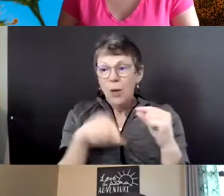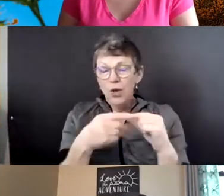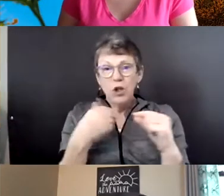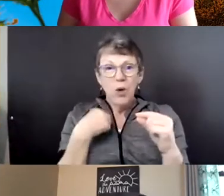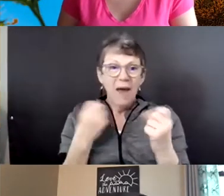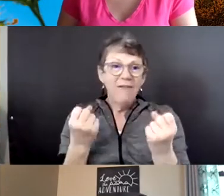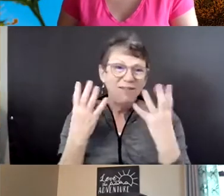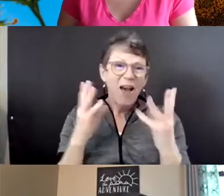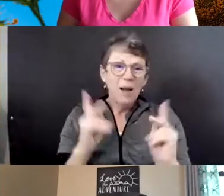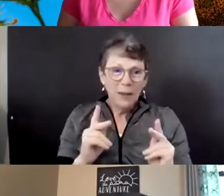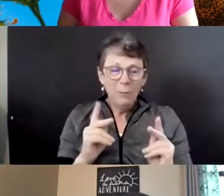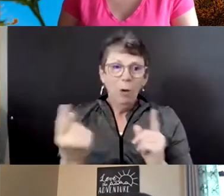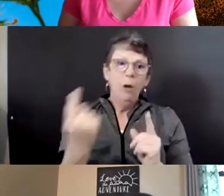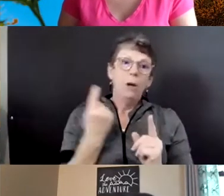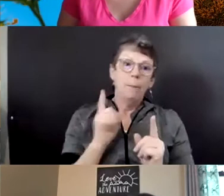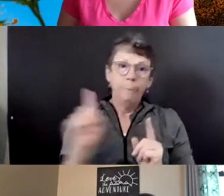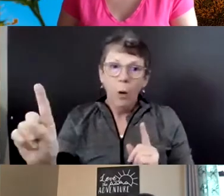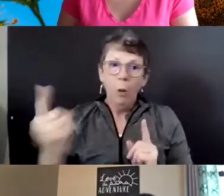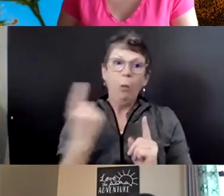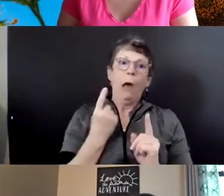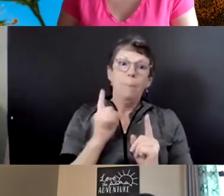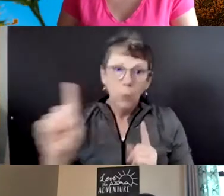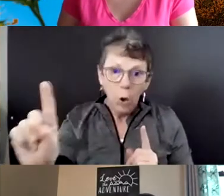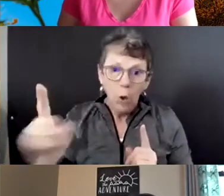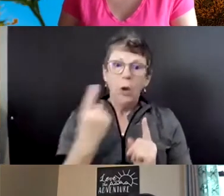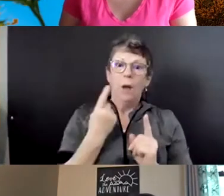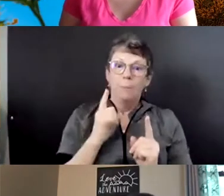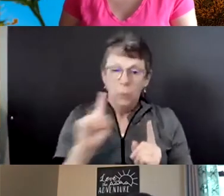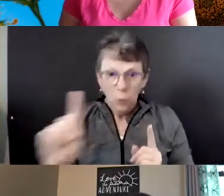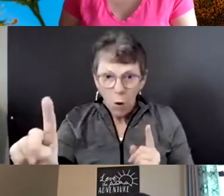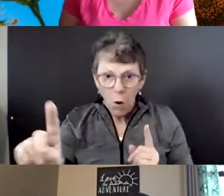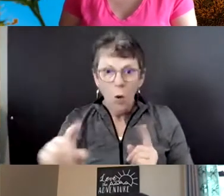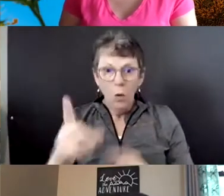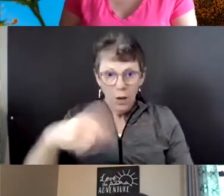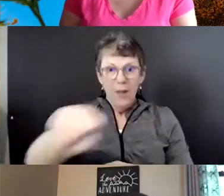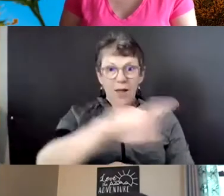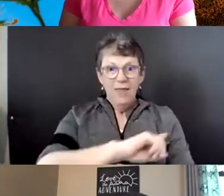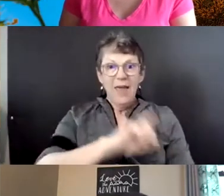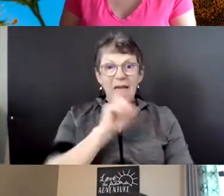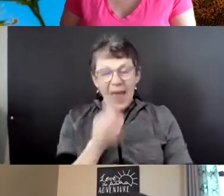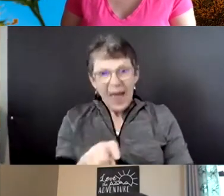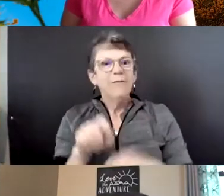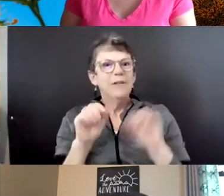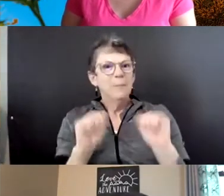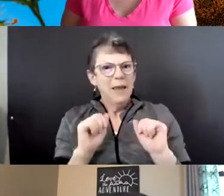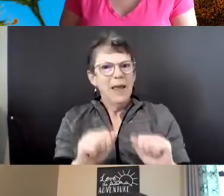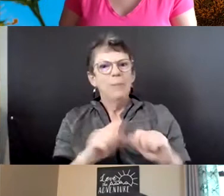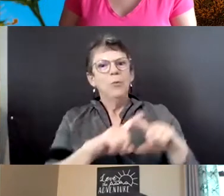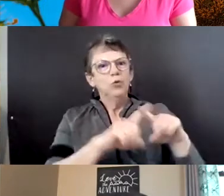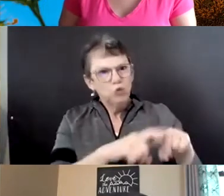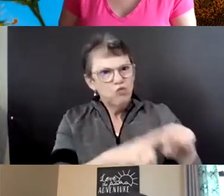turnover, that really does impact the individuals in service, because they need to be able to rely on their staff who know